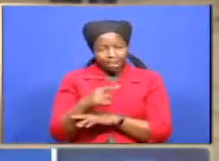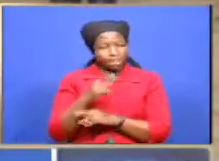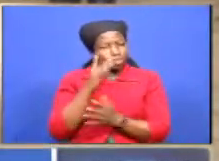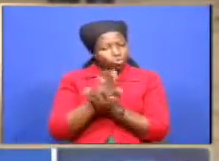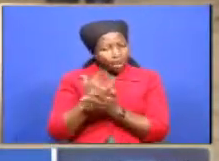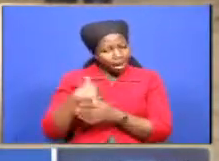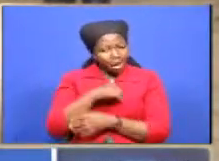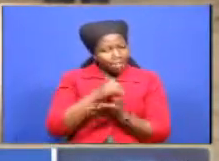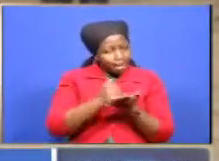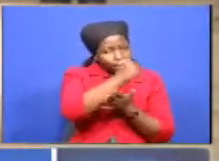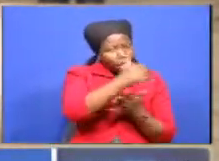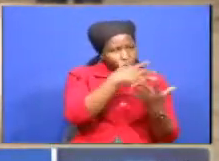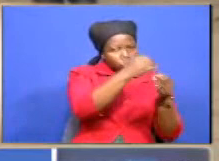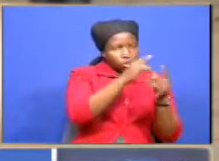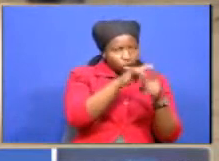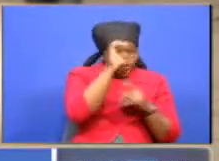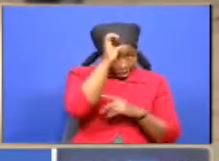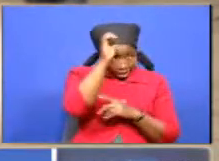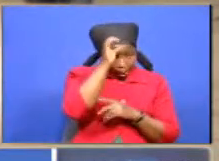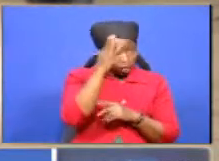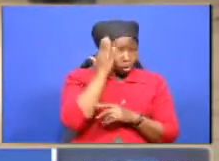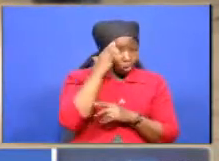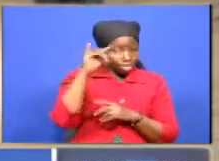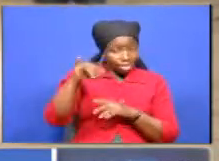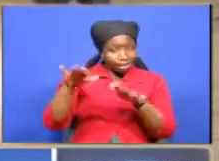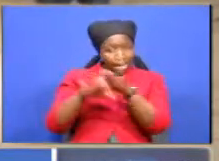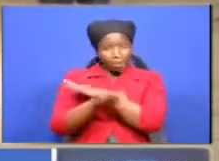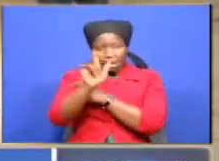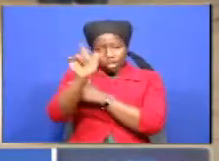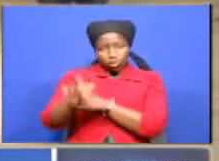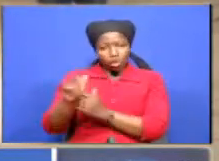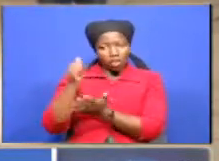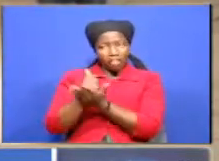Eldoret. And we know this is a sub-region office